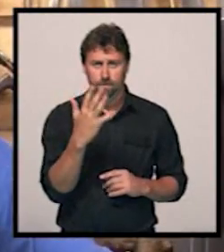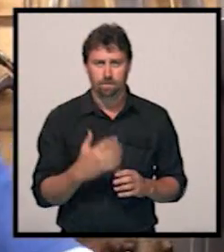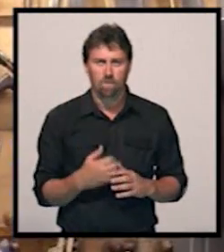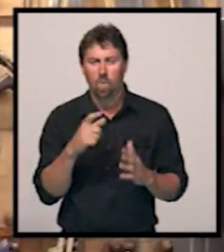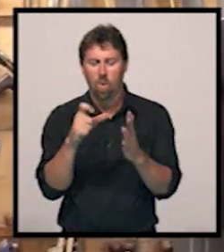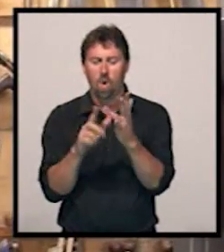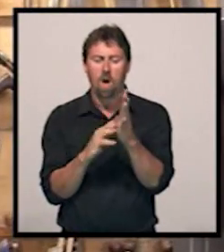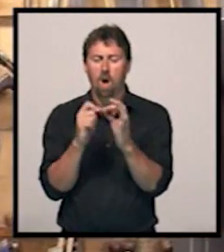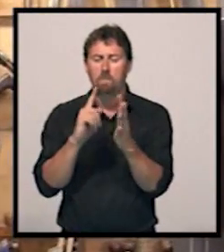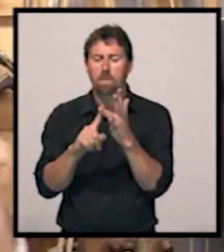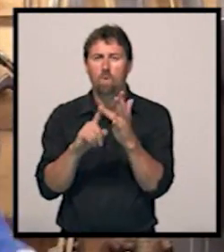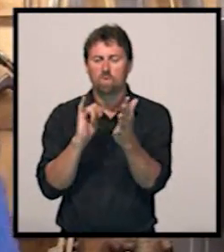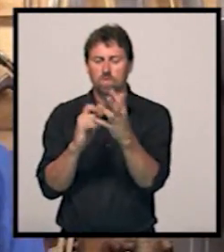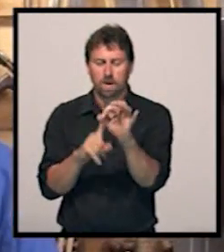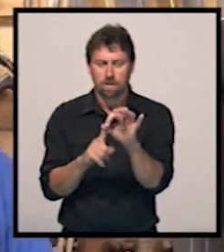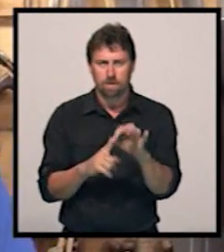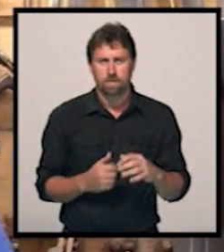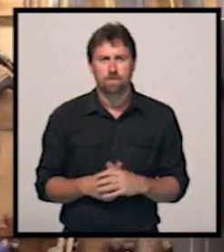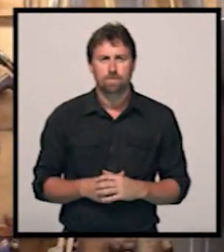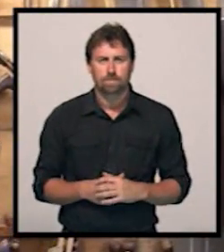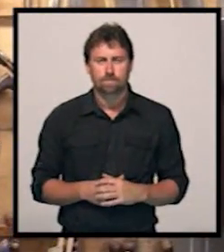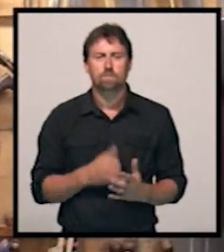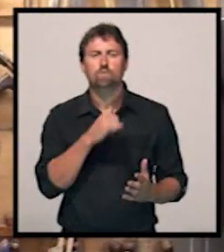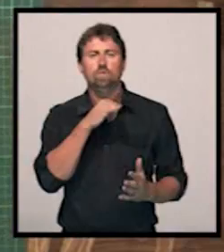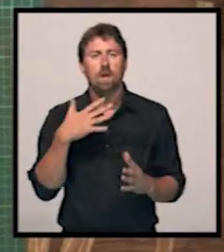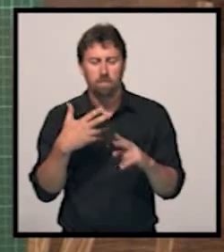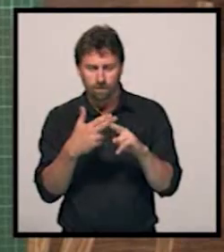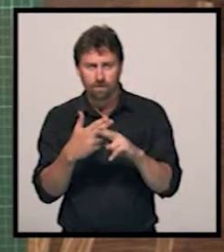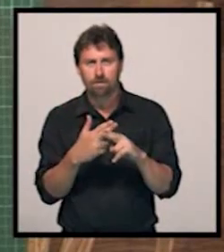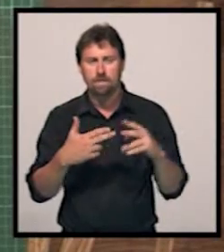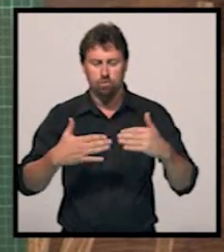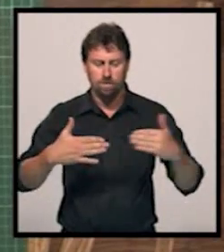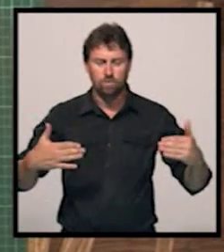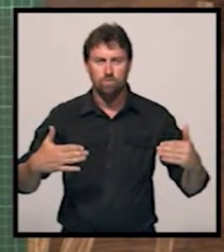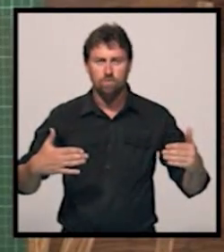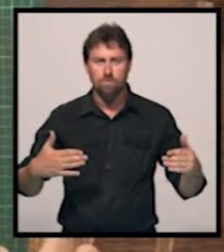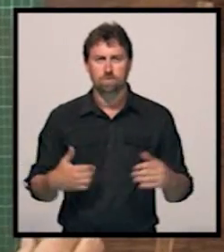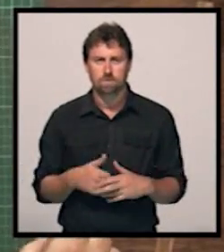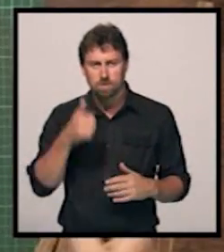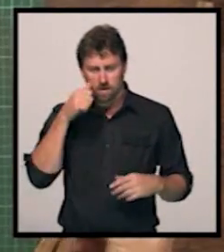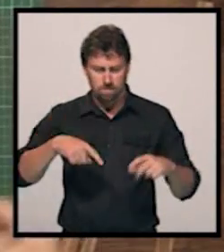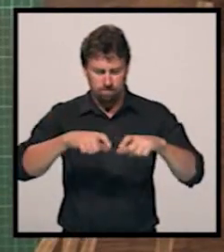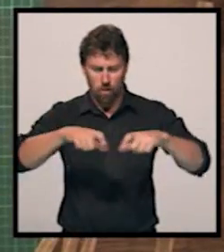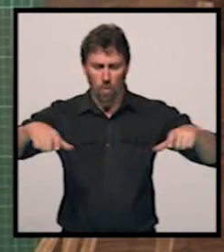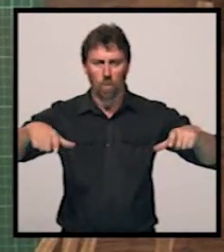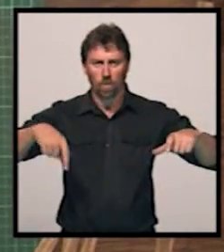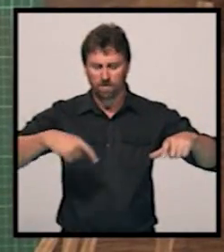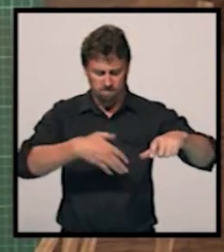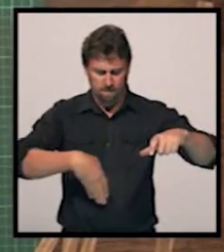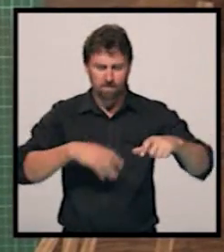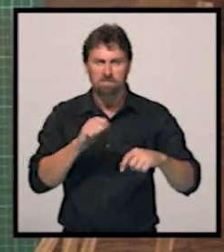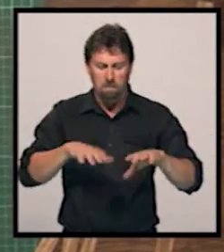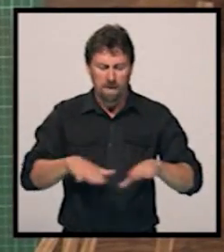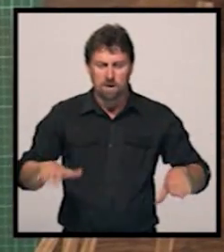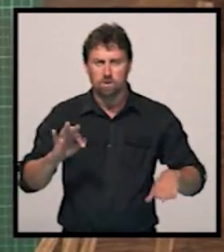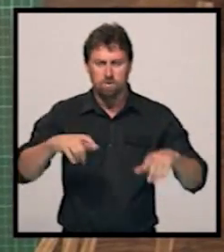a combination square. Again, sharp knife and a straight edge. My bench hasn't got a straight edge, but this mat has got a straight edge.